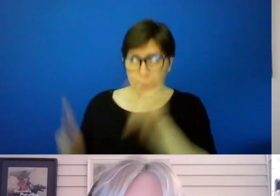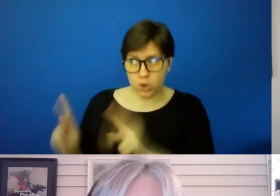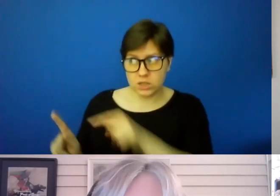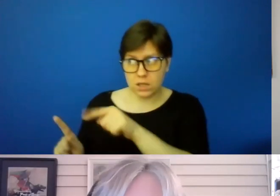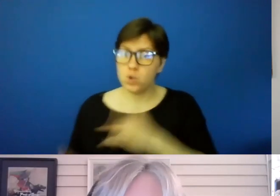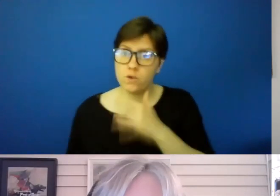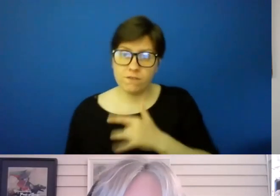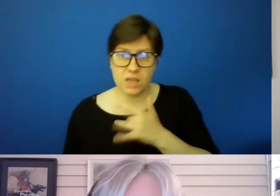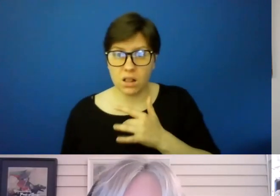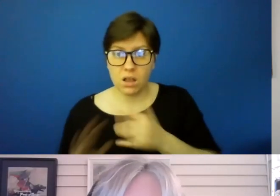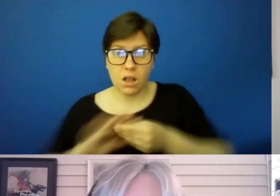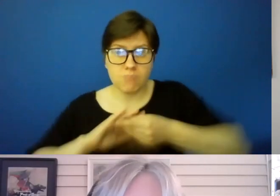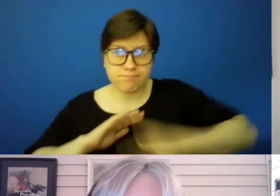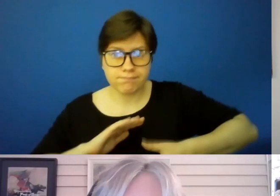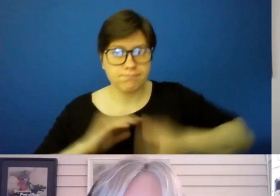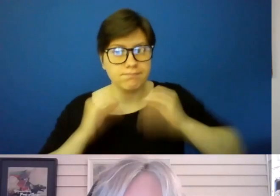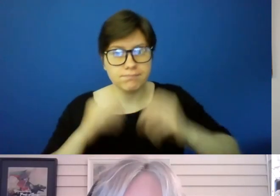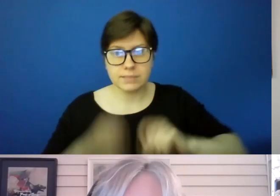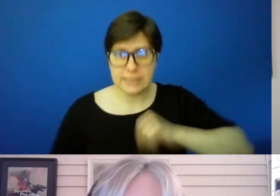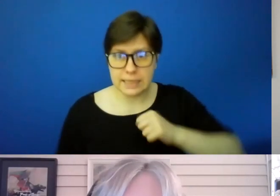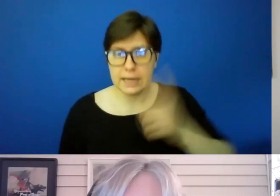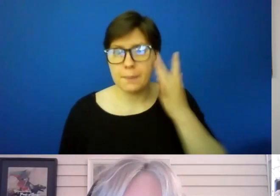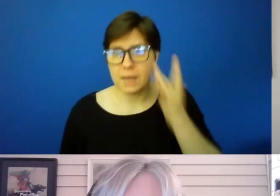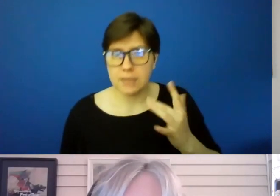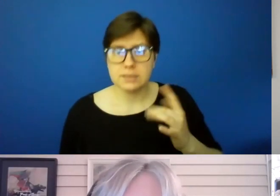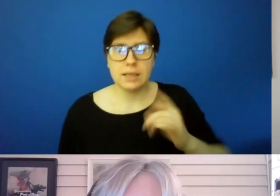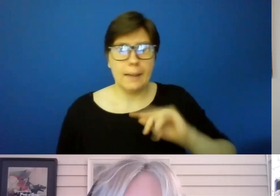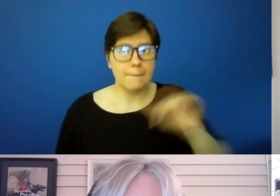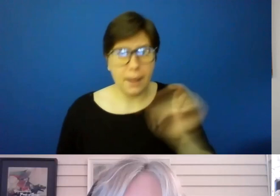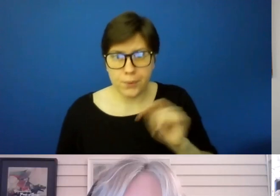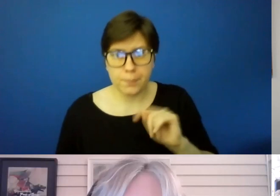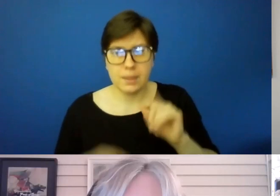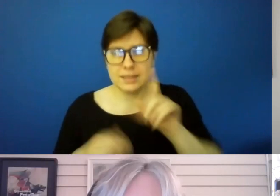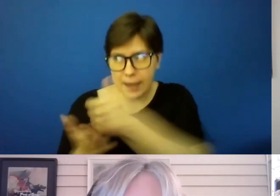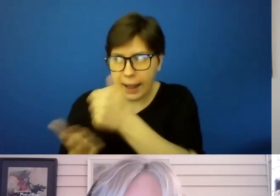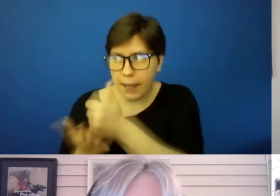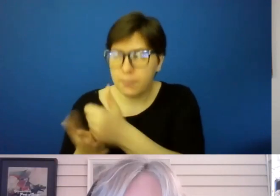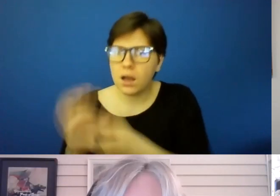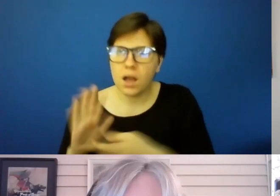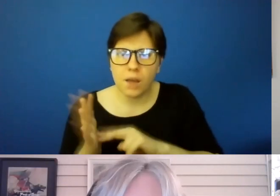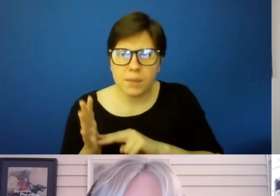lack of dignity over incontinence, then we are instituting